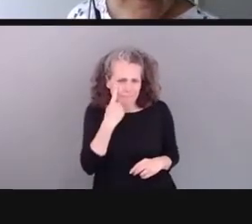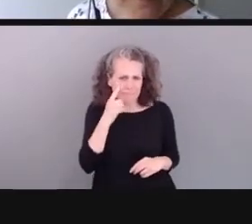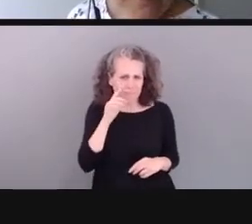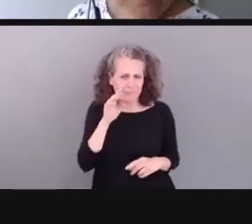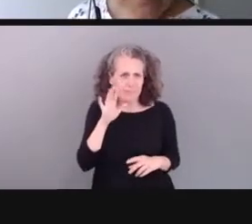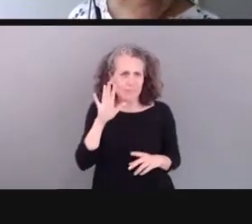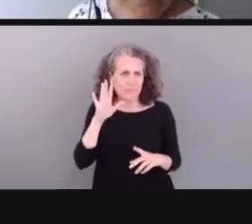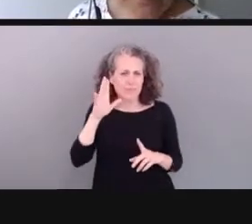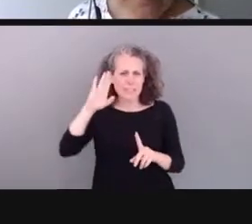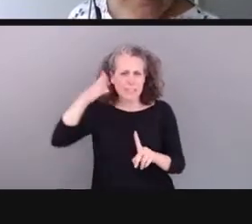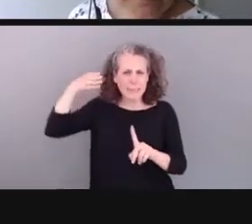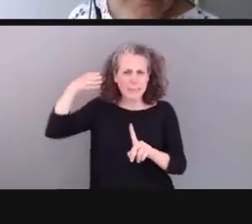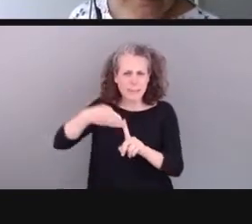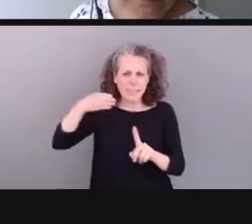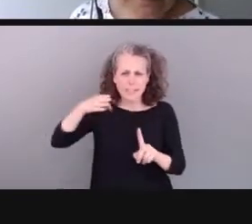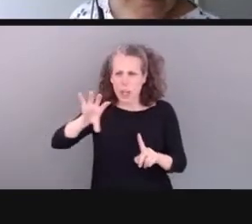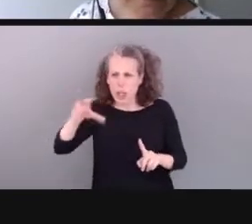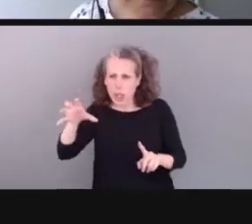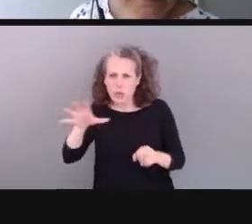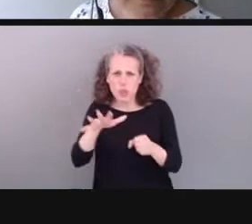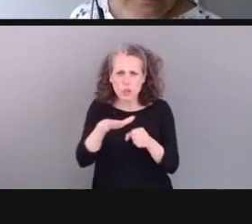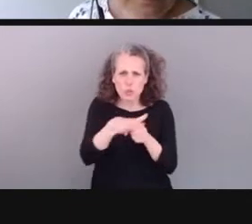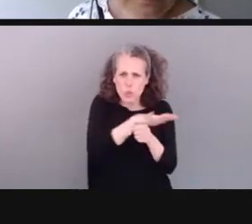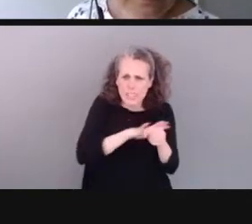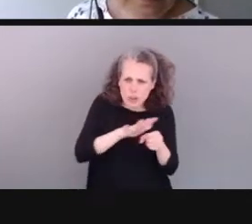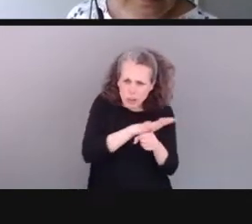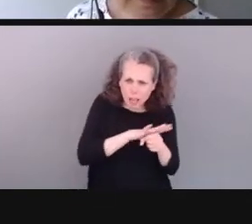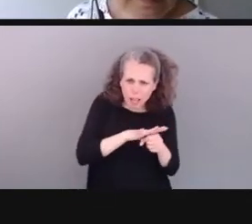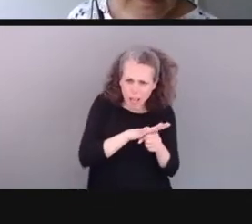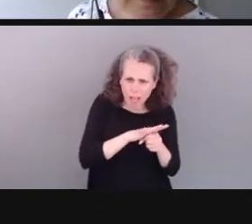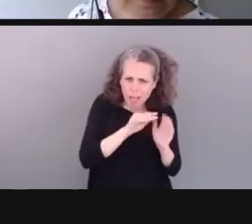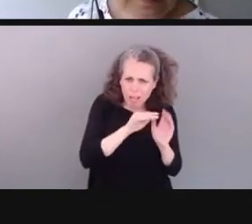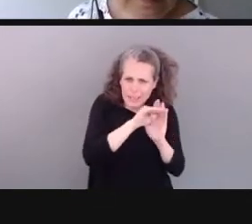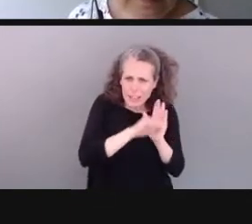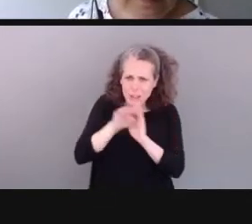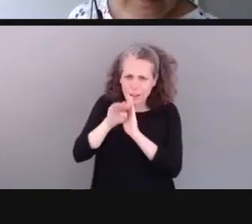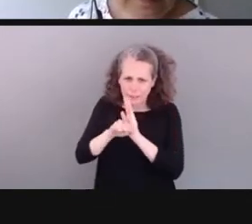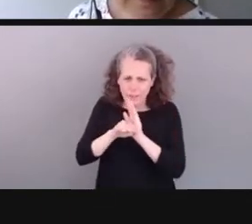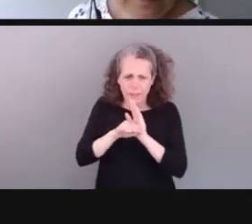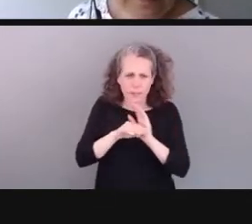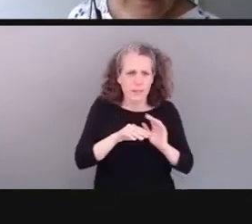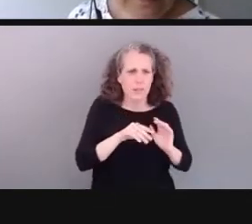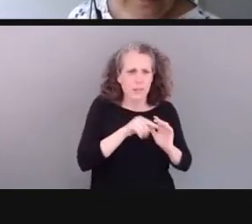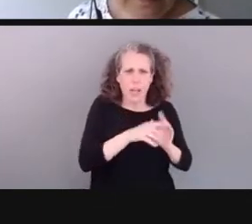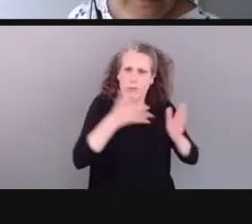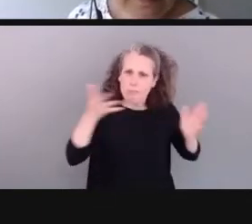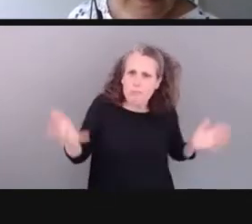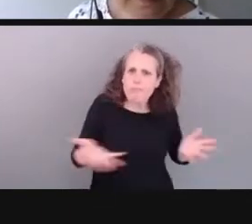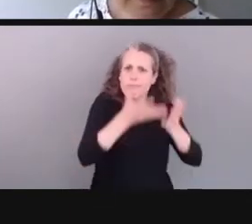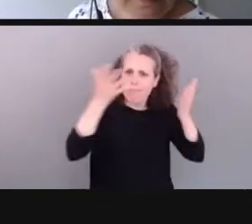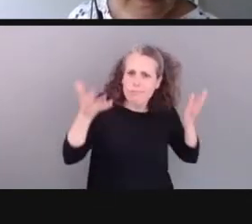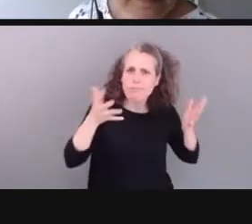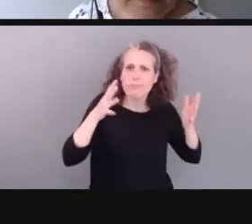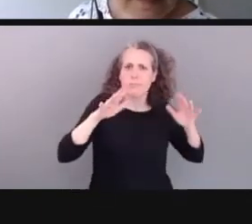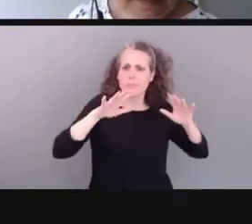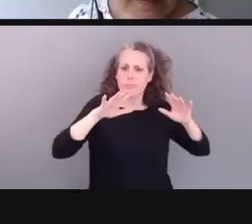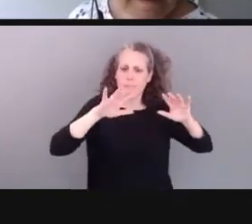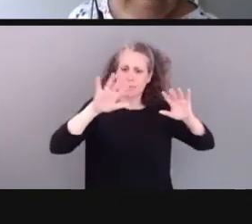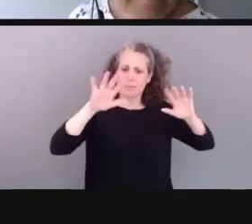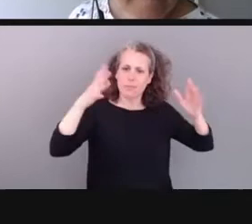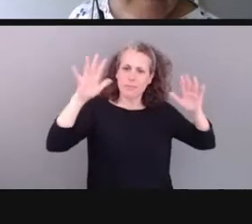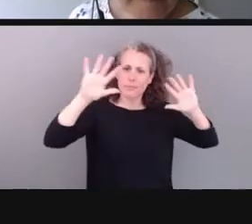specific country or regional initiative, really promoting climate and environmental resilience.